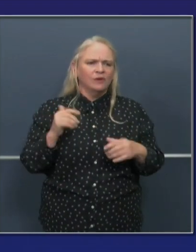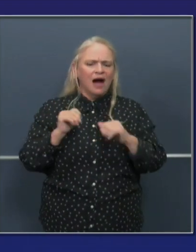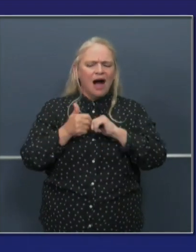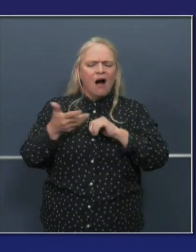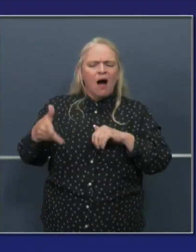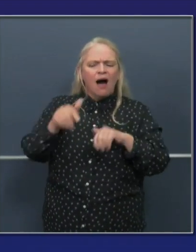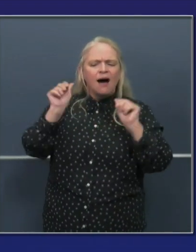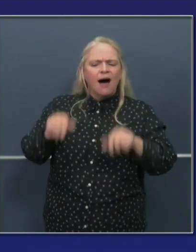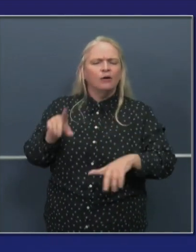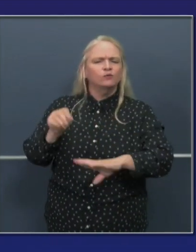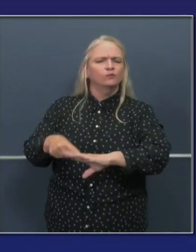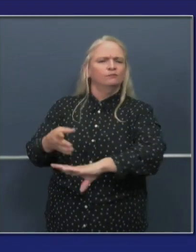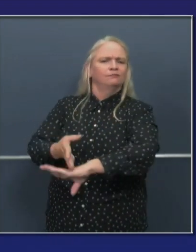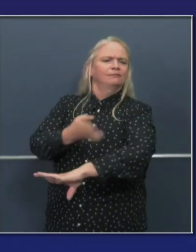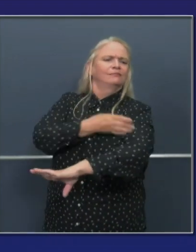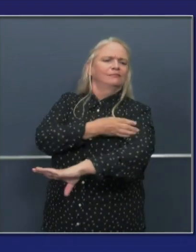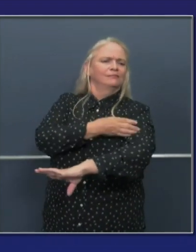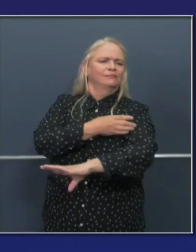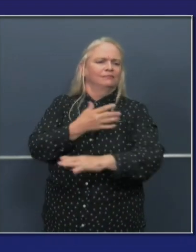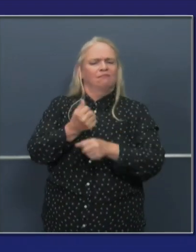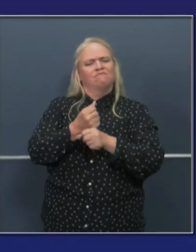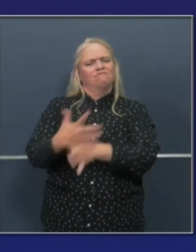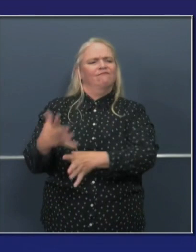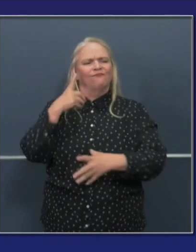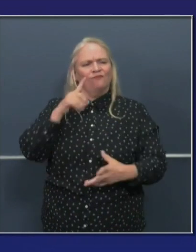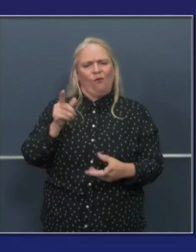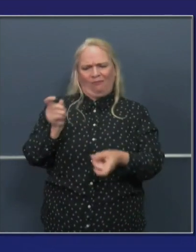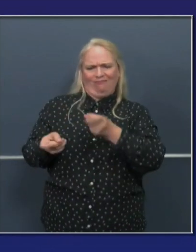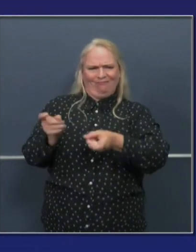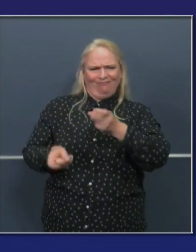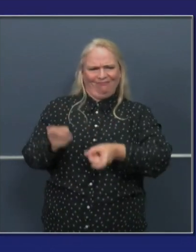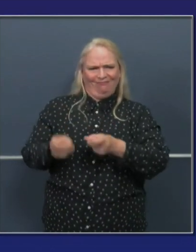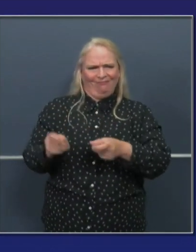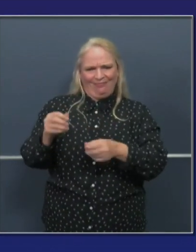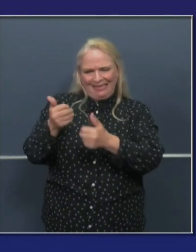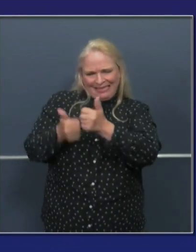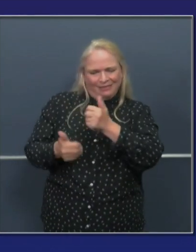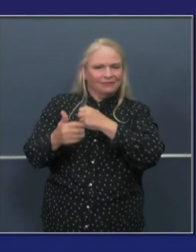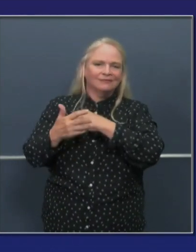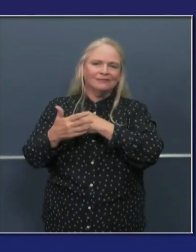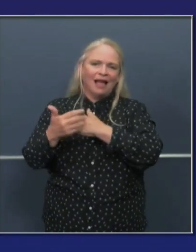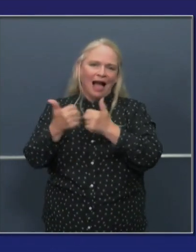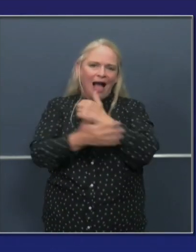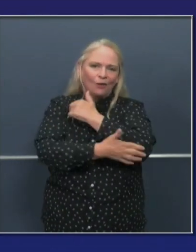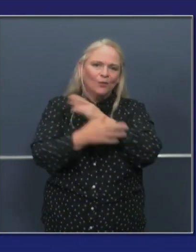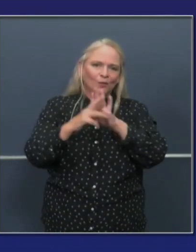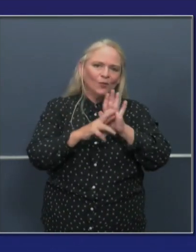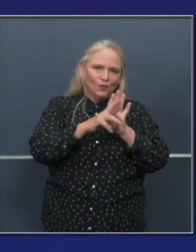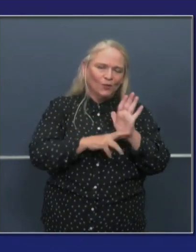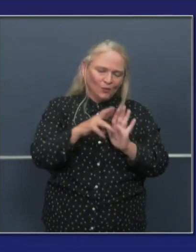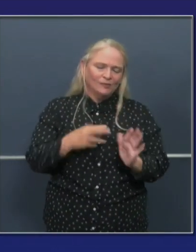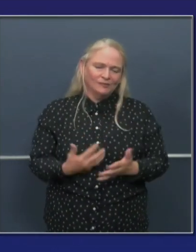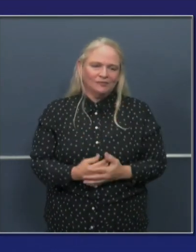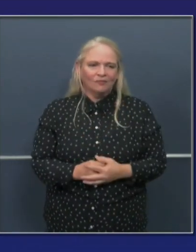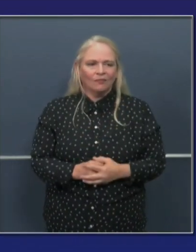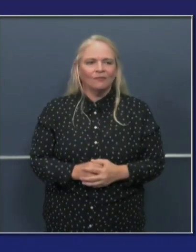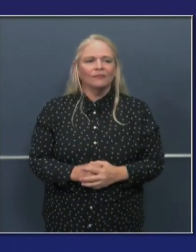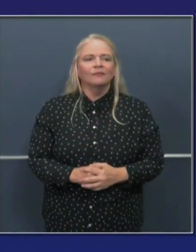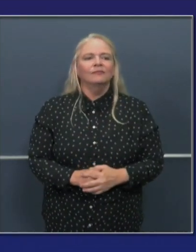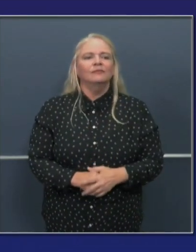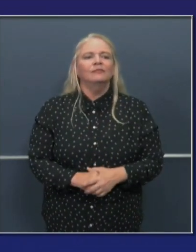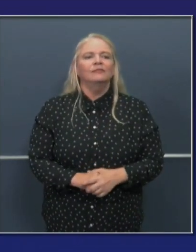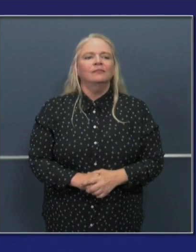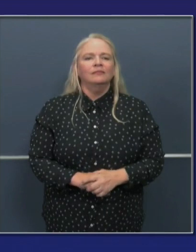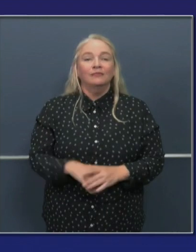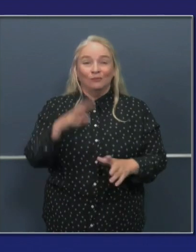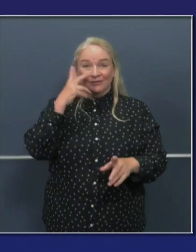support and prepare for the modifications in their counties. Accordingly, just to reinforce that, you'll see that